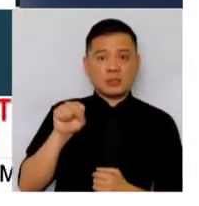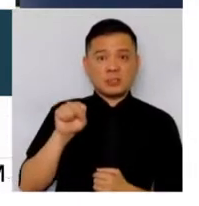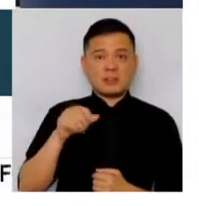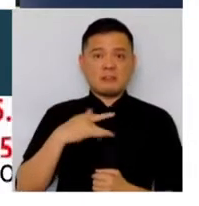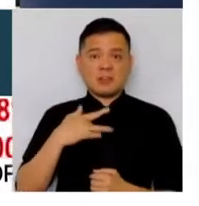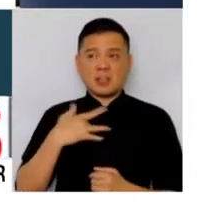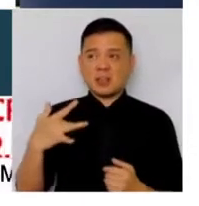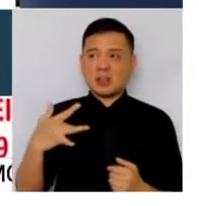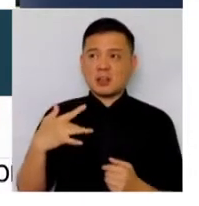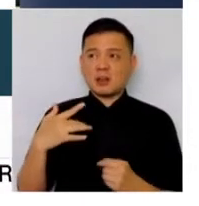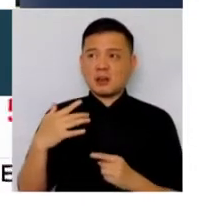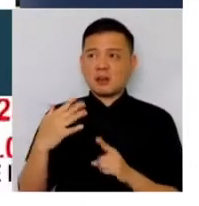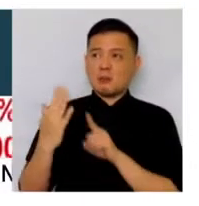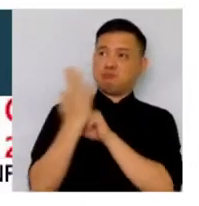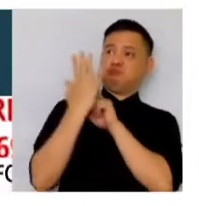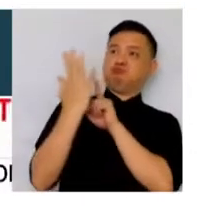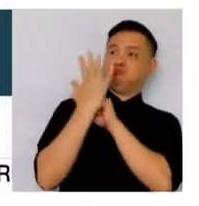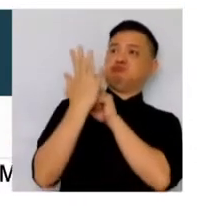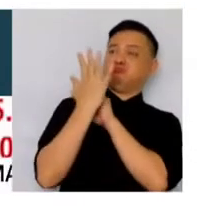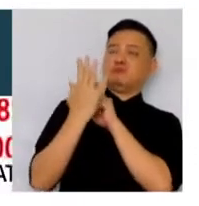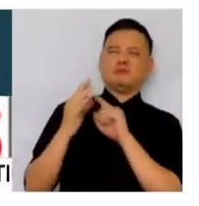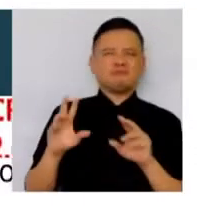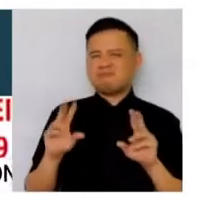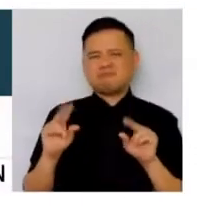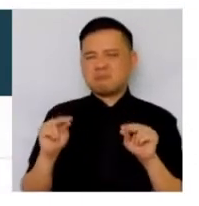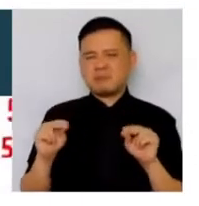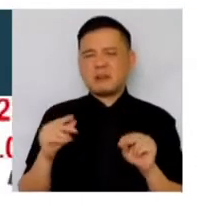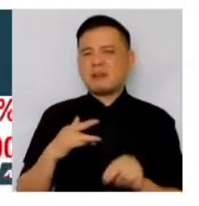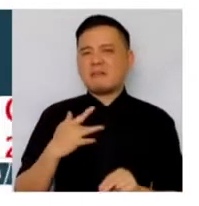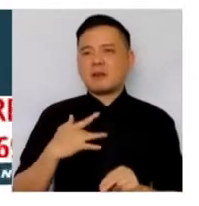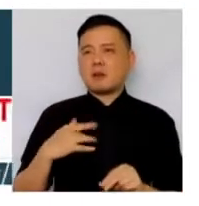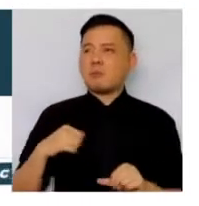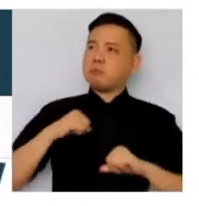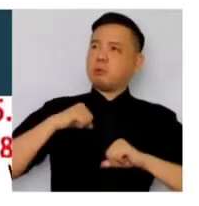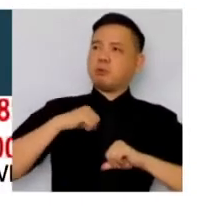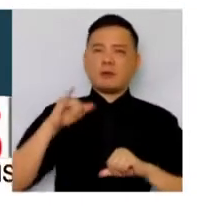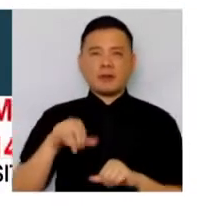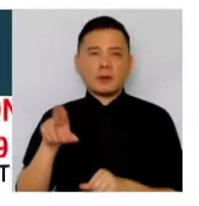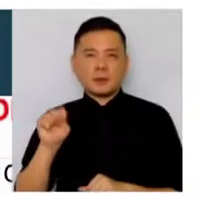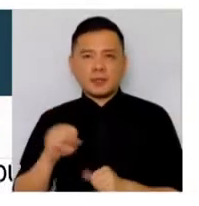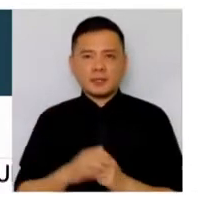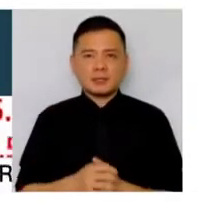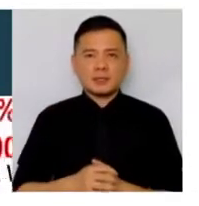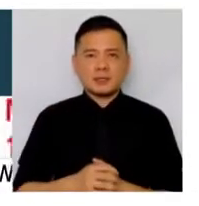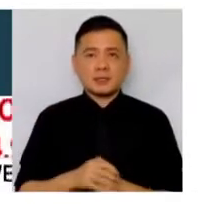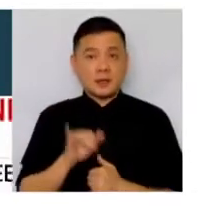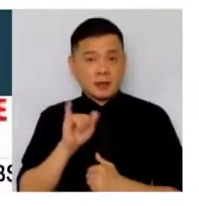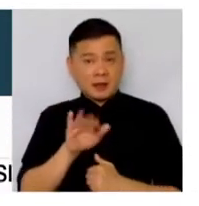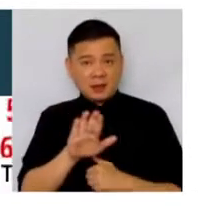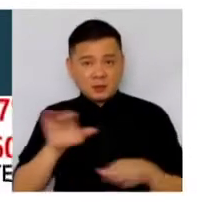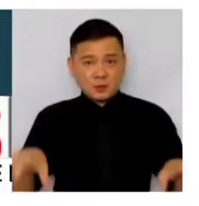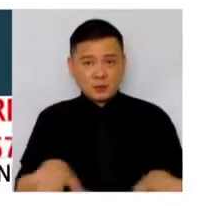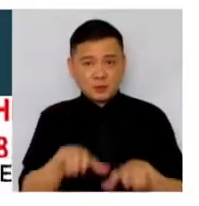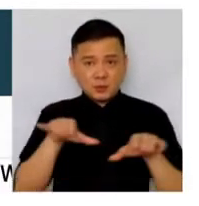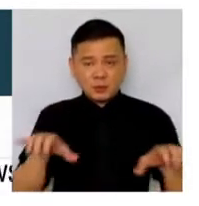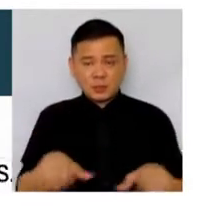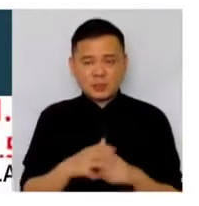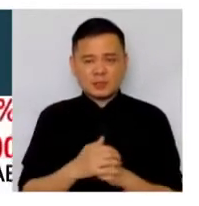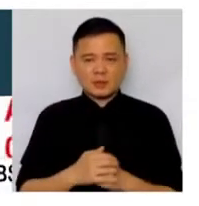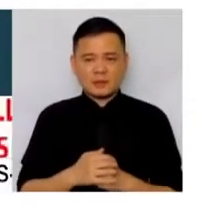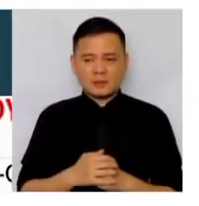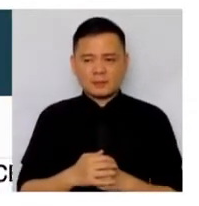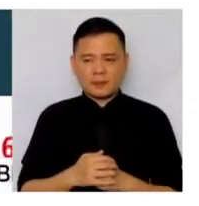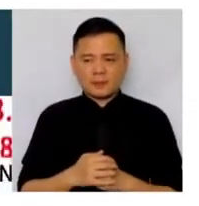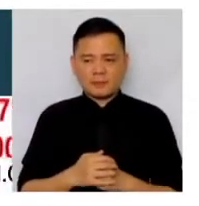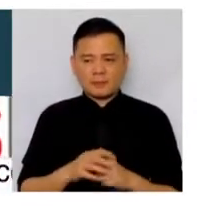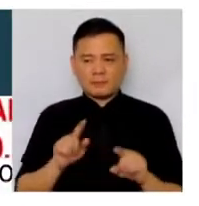Putin wants. As a matter of fact, that's what they did when they tried to expand towards Ukraine. But, you know,